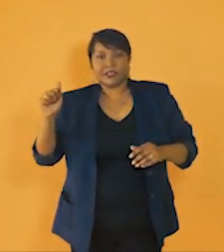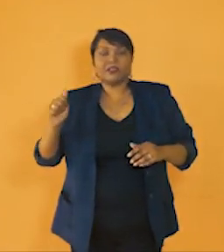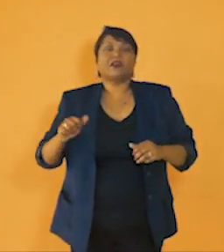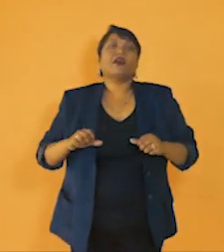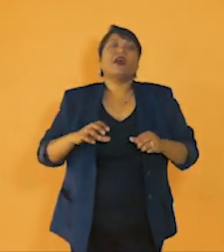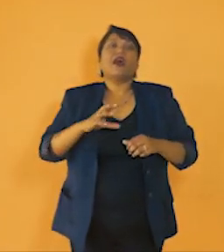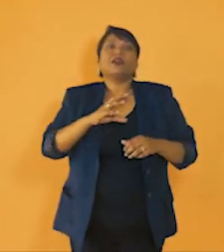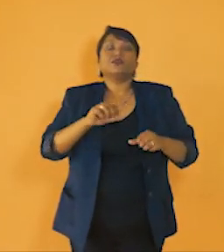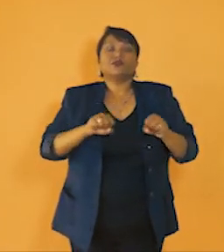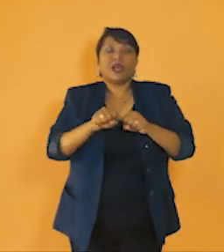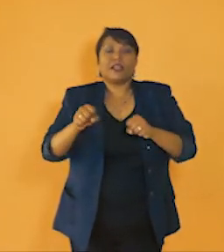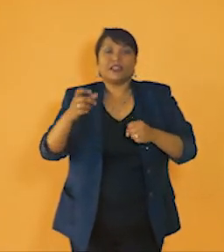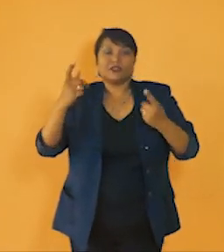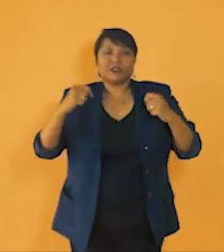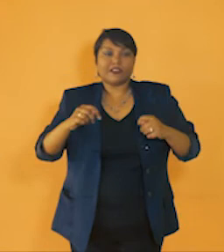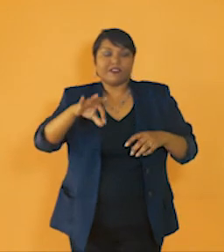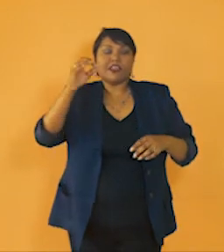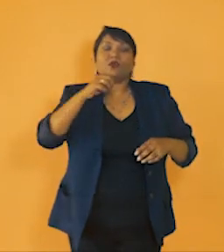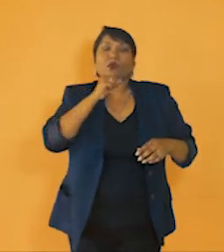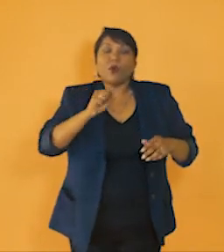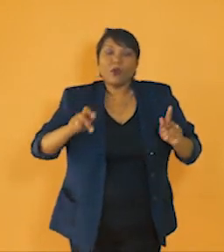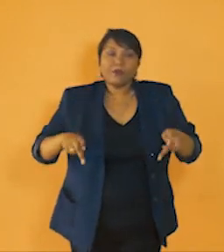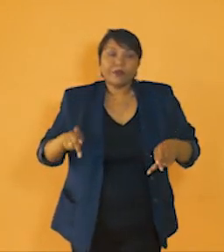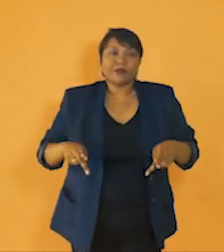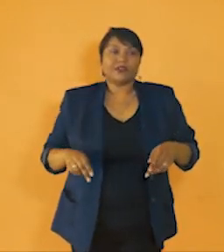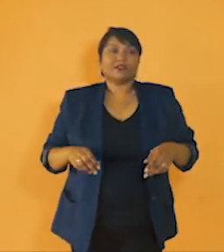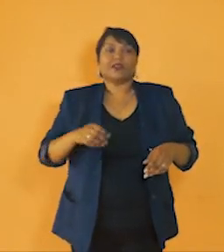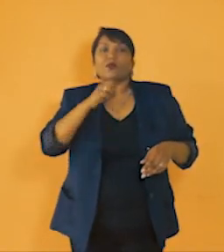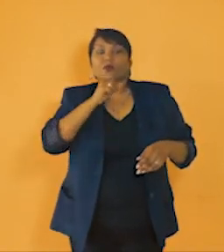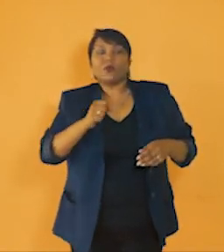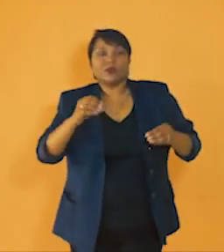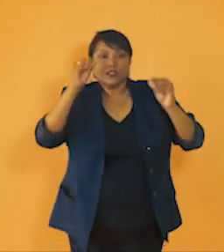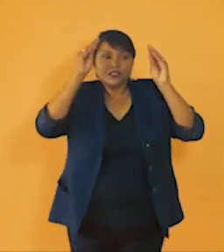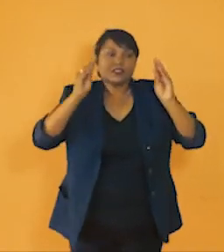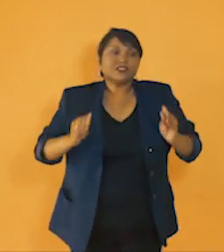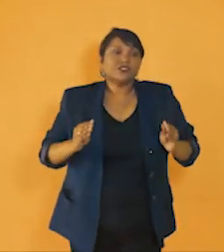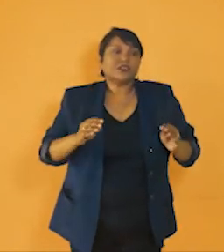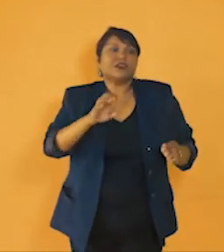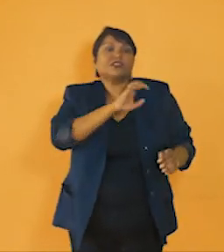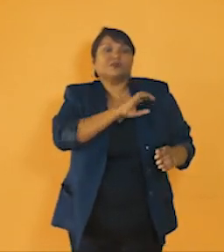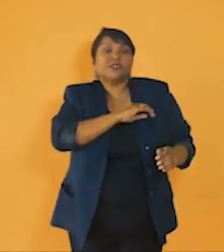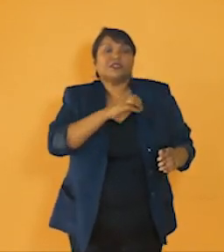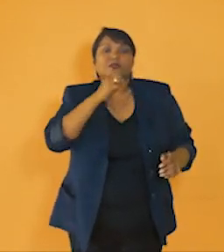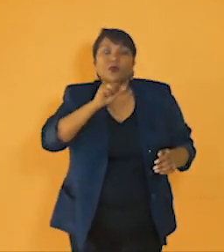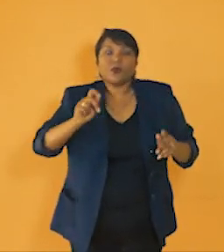retired policemen, and so on. And these become the folks